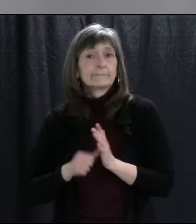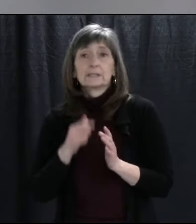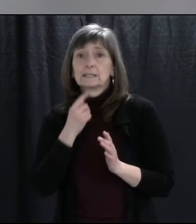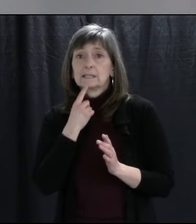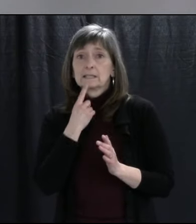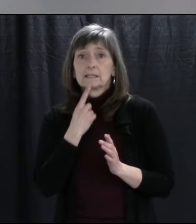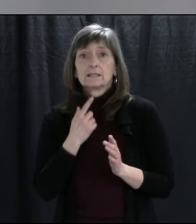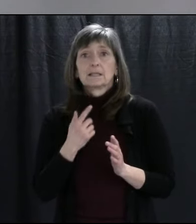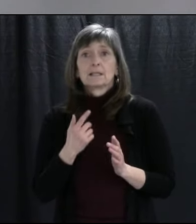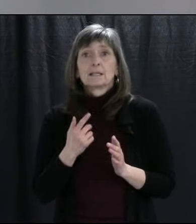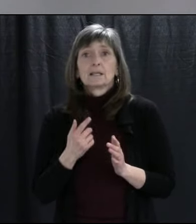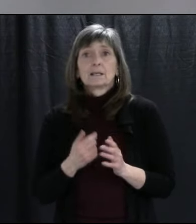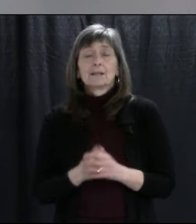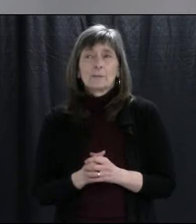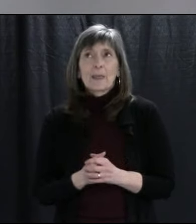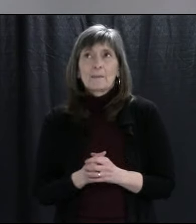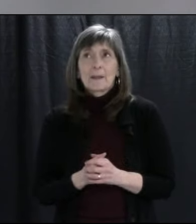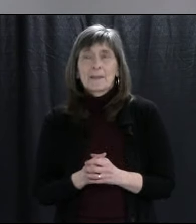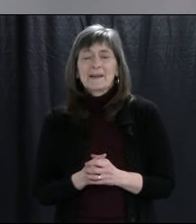of